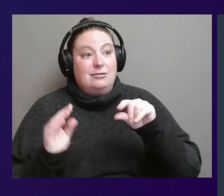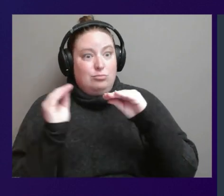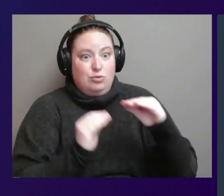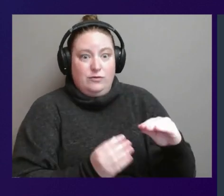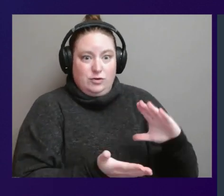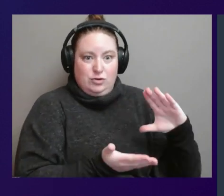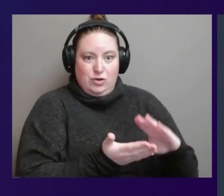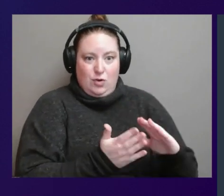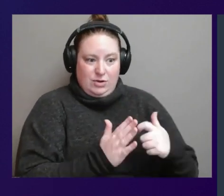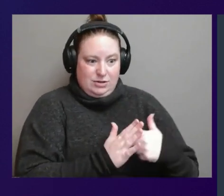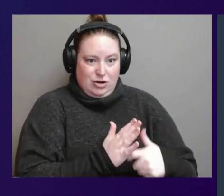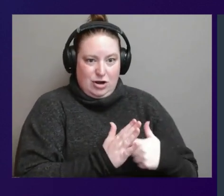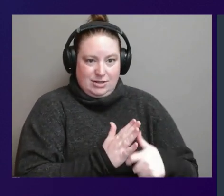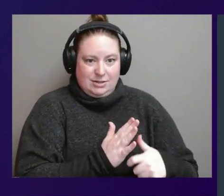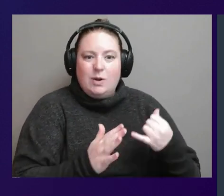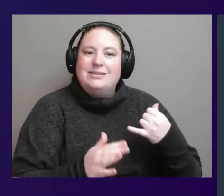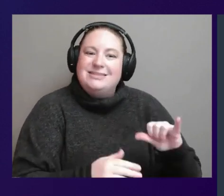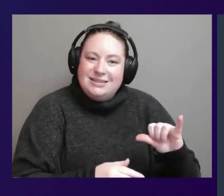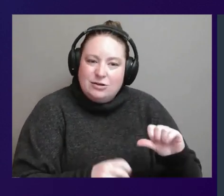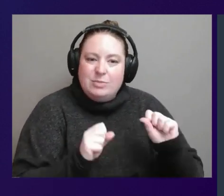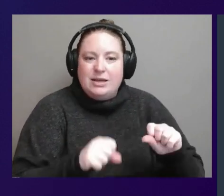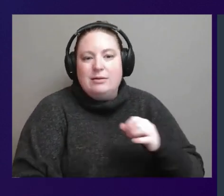to query and analyze your data.